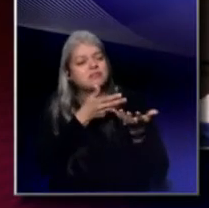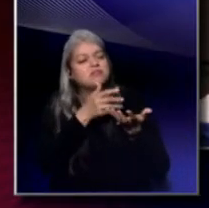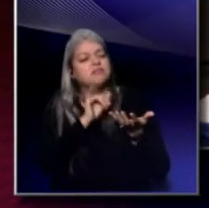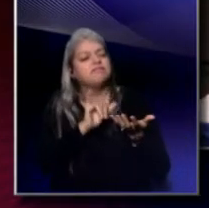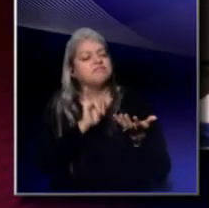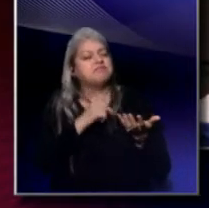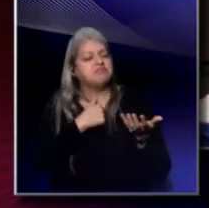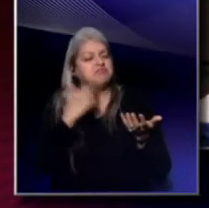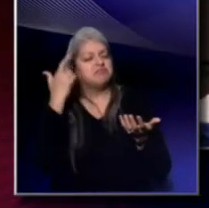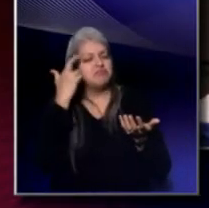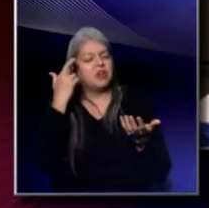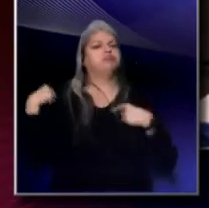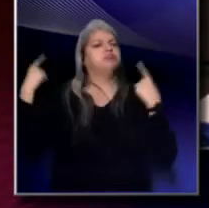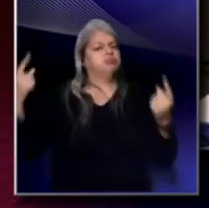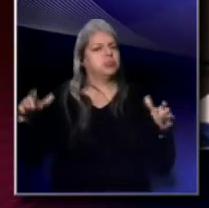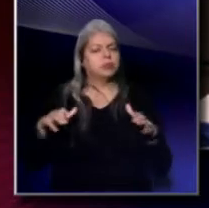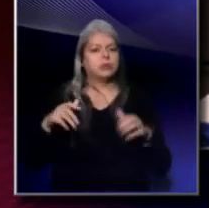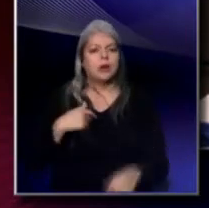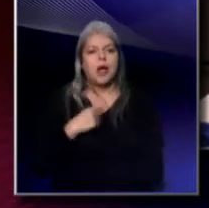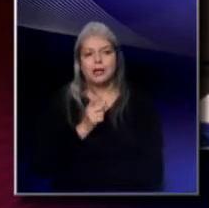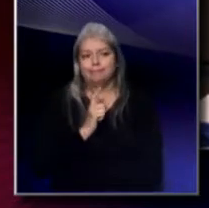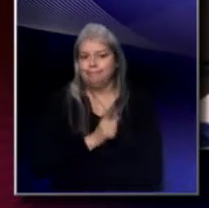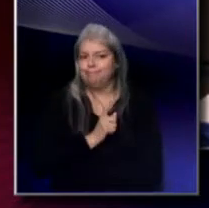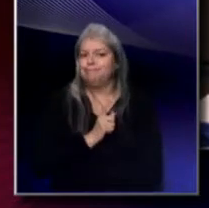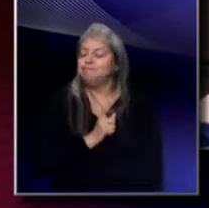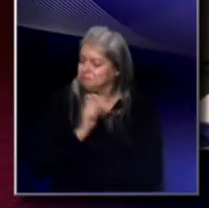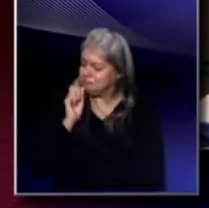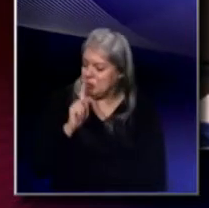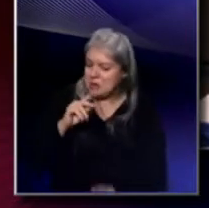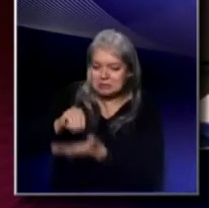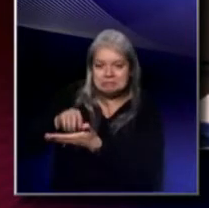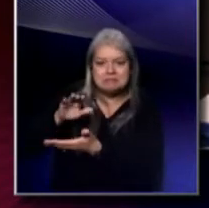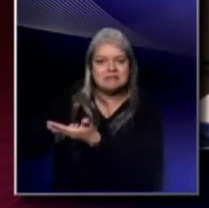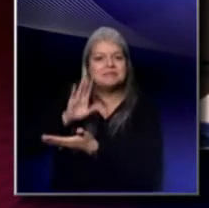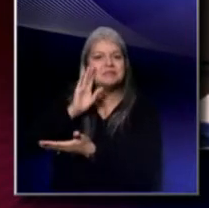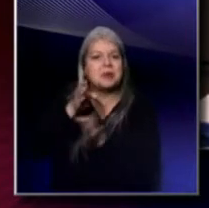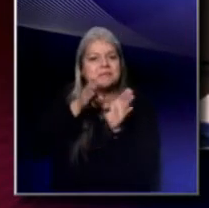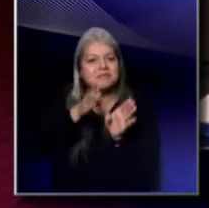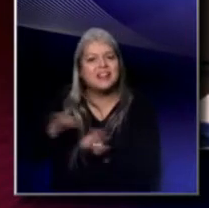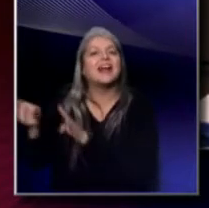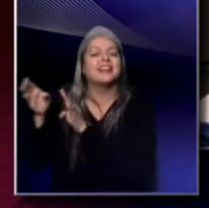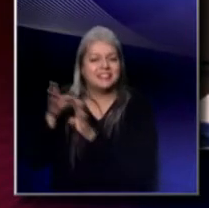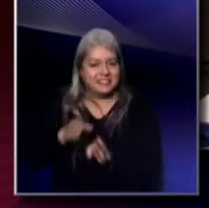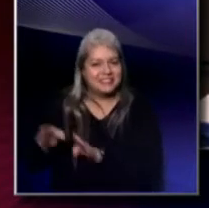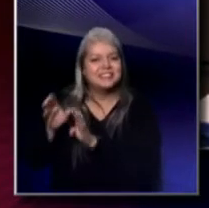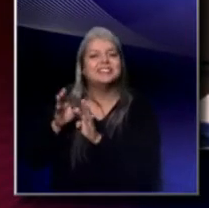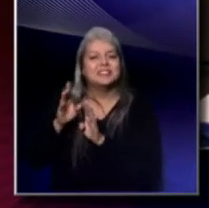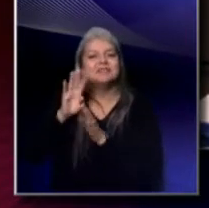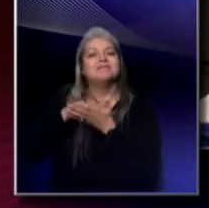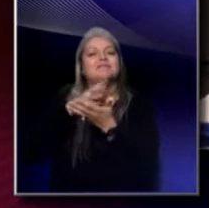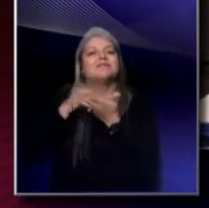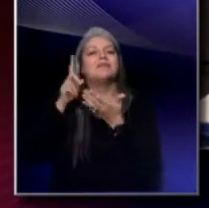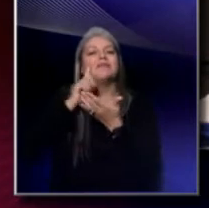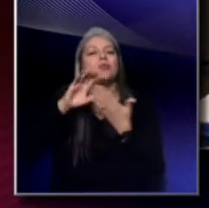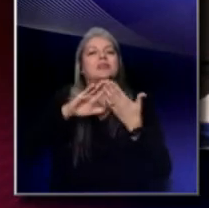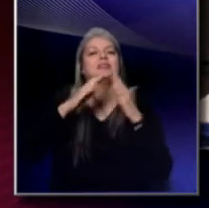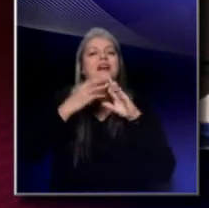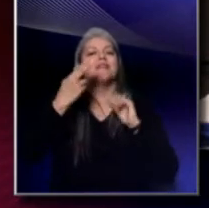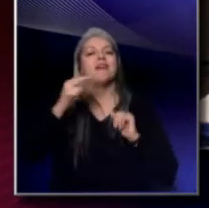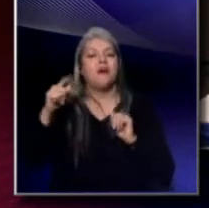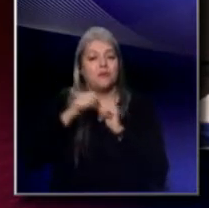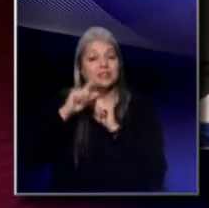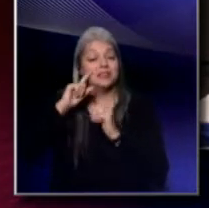well, we want a town hall. Okay, we can do that. So we will be setting up town halls with the deaf